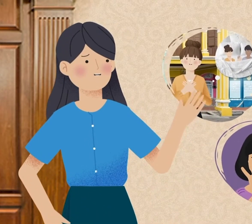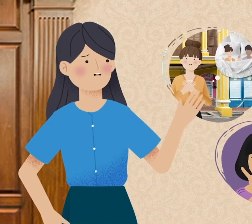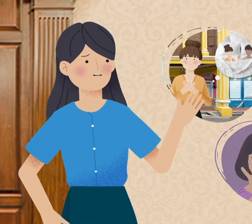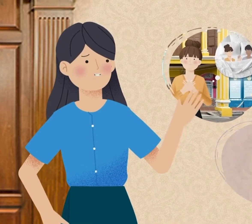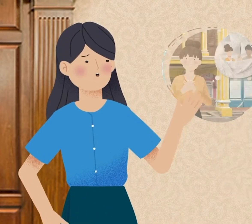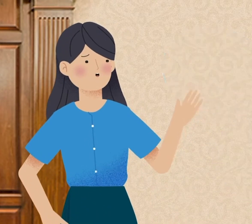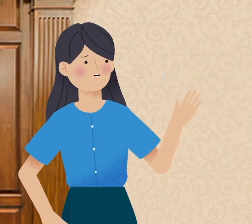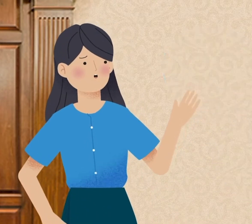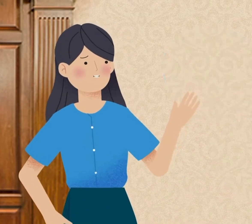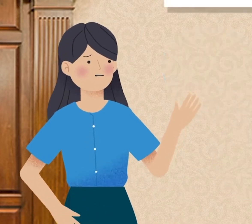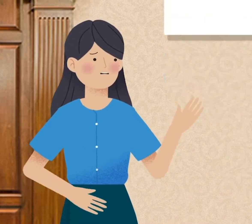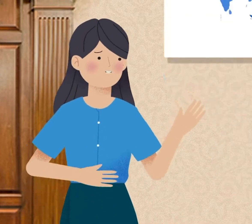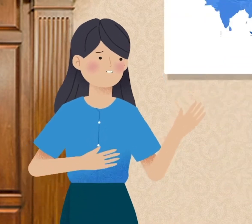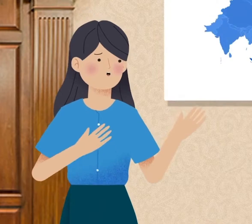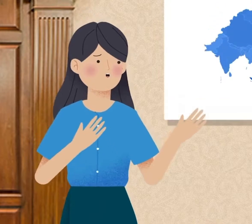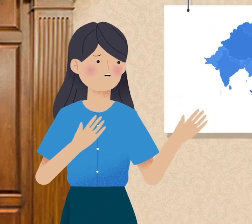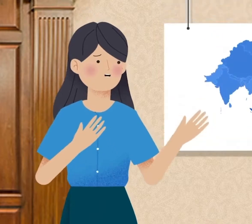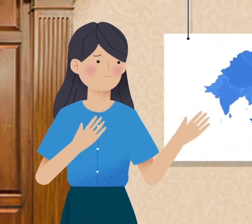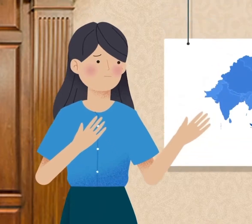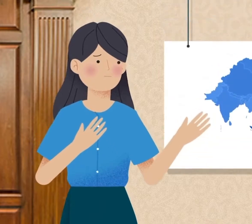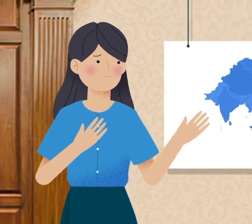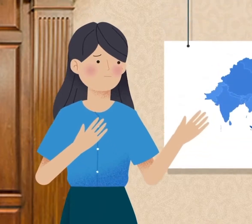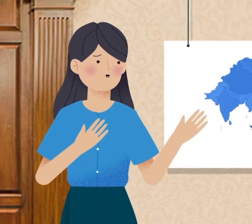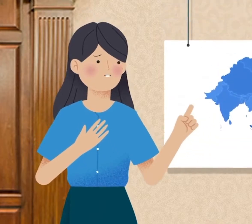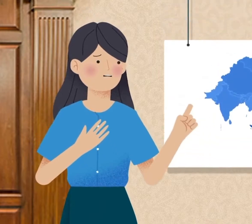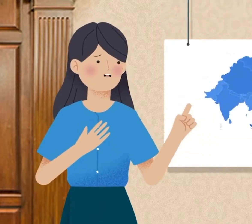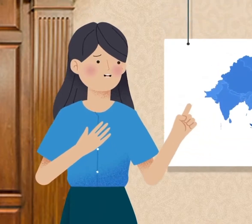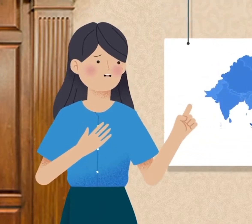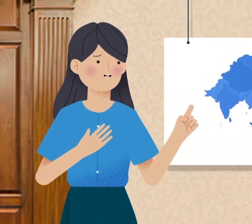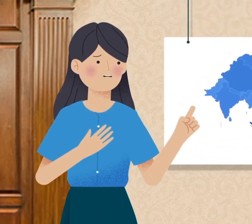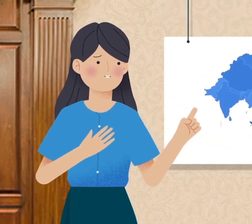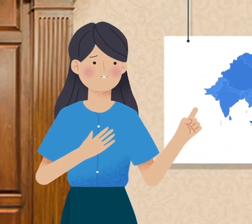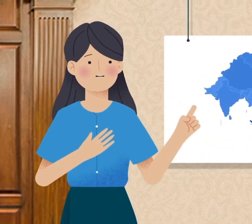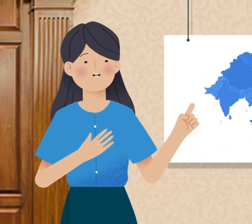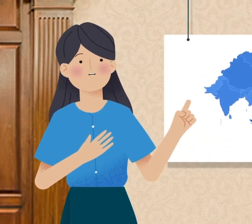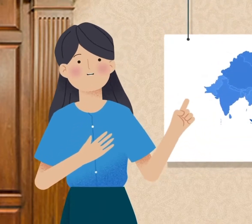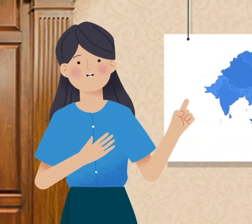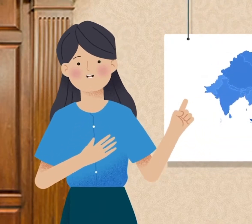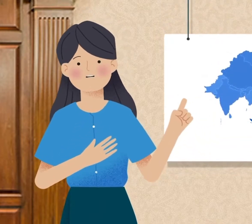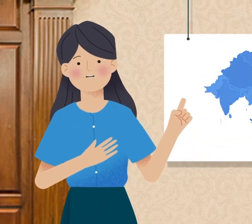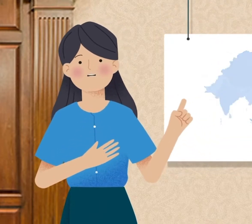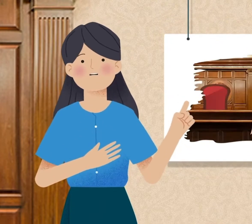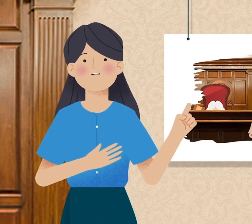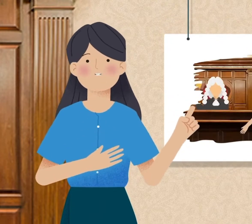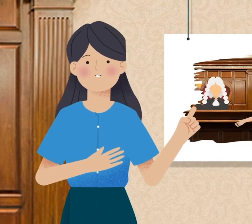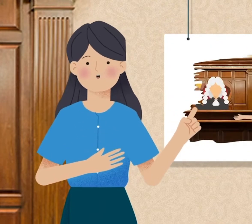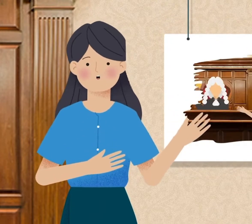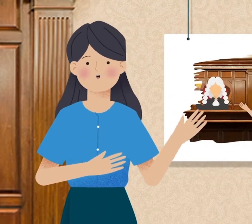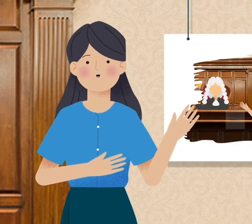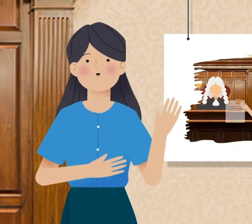But in many do countries so in the because Asia and the we Pacific need many region, inputs and this feedback access to is this restricted by activities, legal and today's policy activity. barriers.